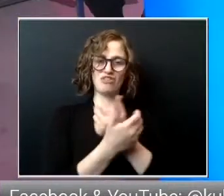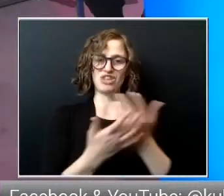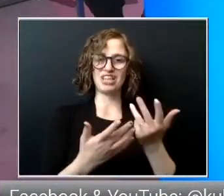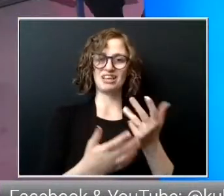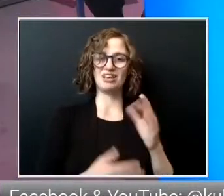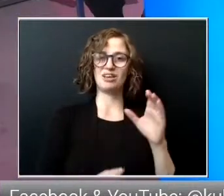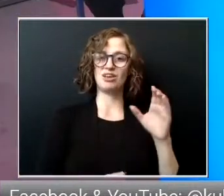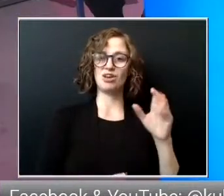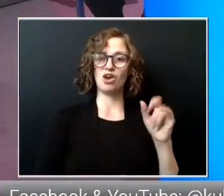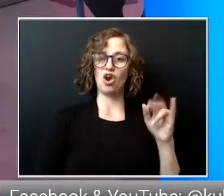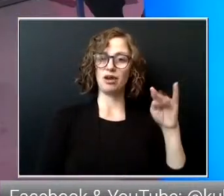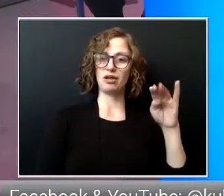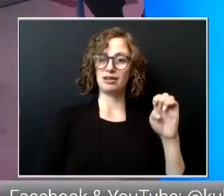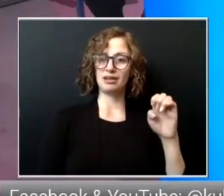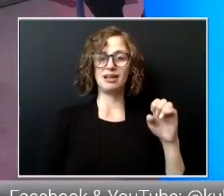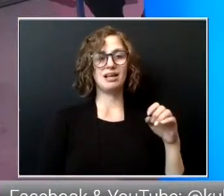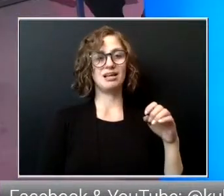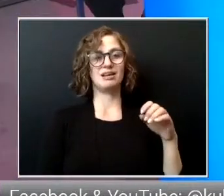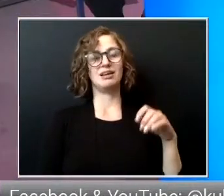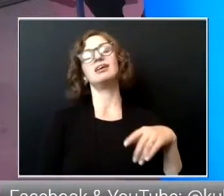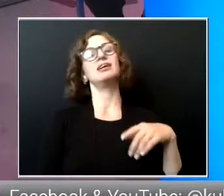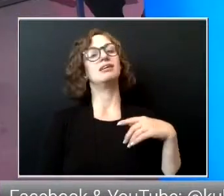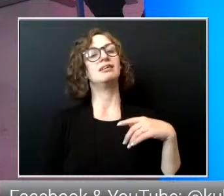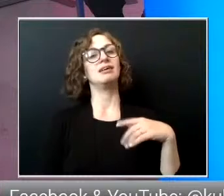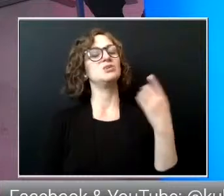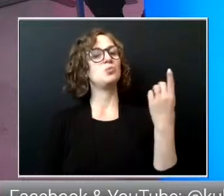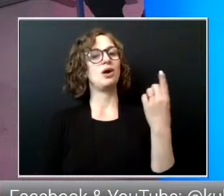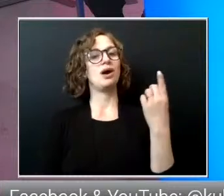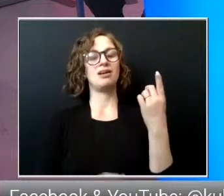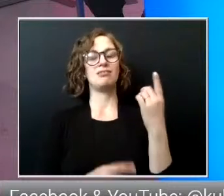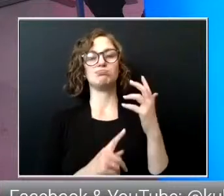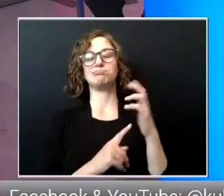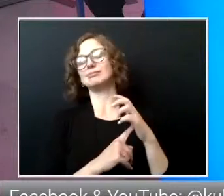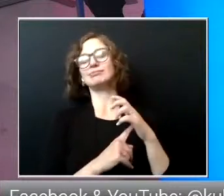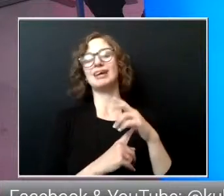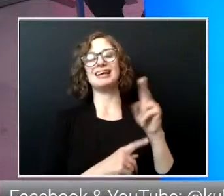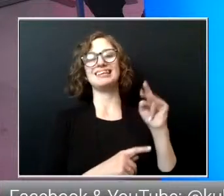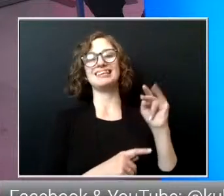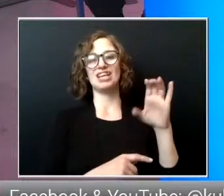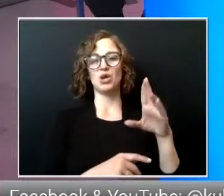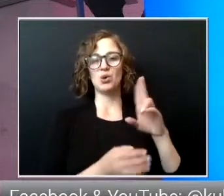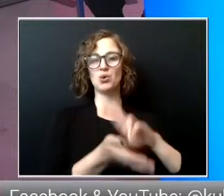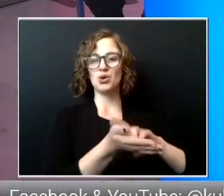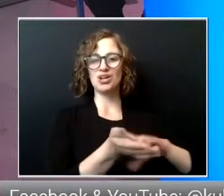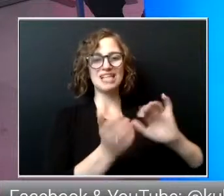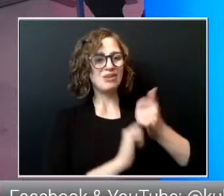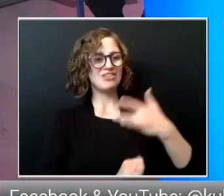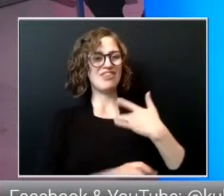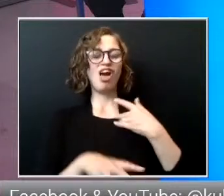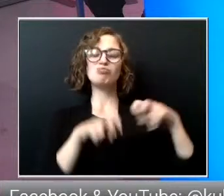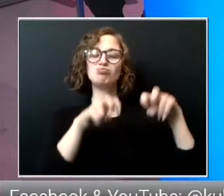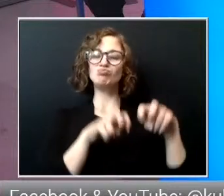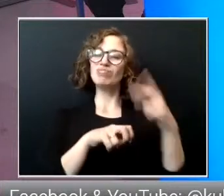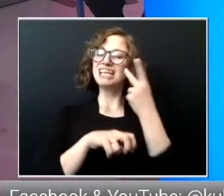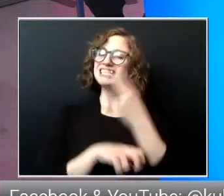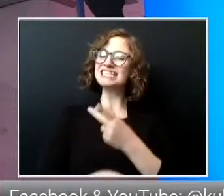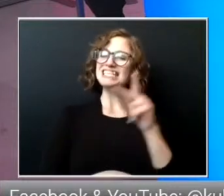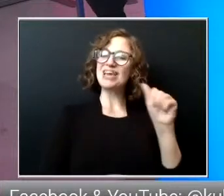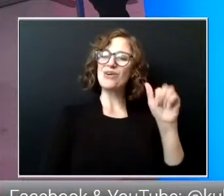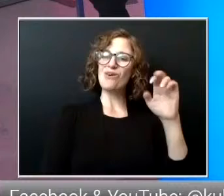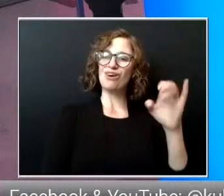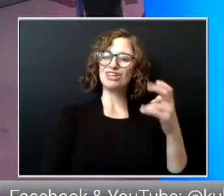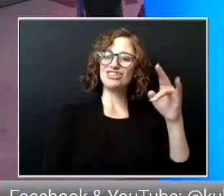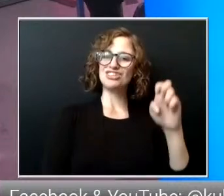amazing NICU nurses, what's it feel like to sit next to Allie and see Archie so healthy and happy? It's